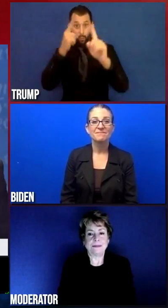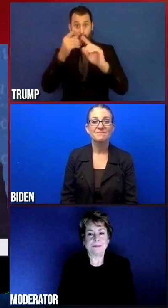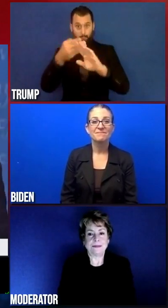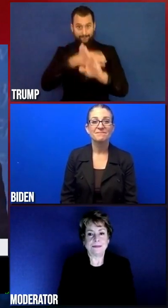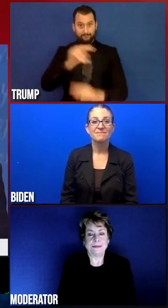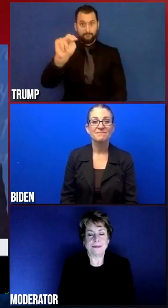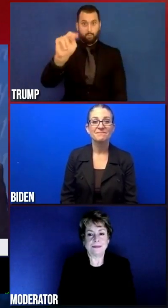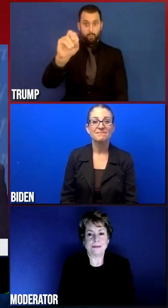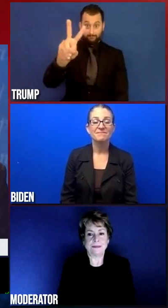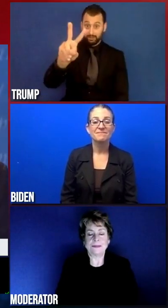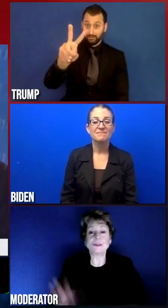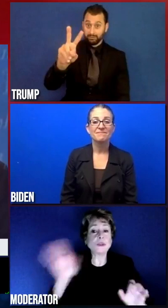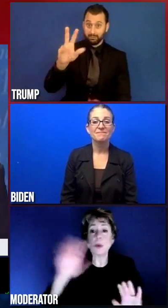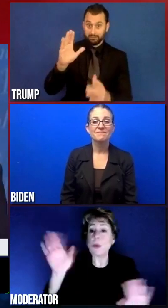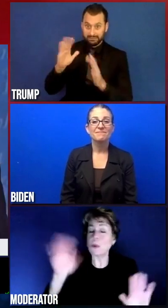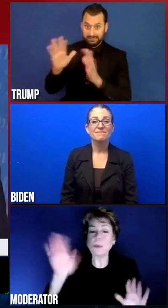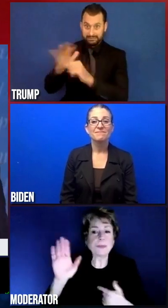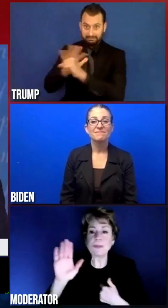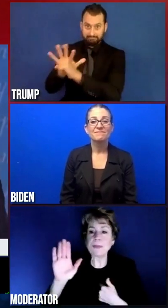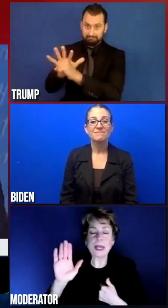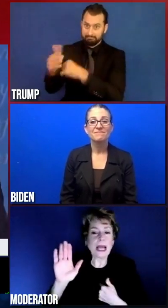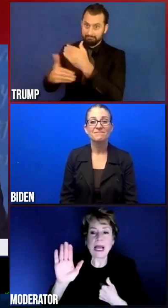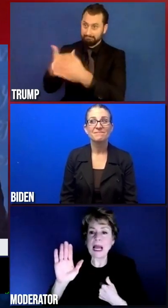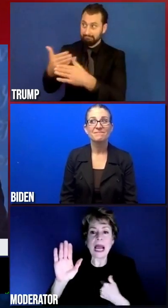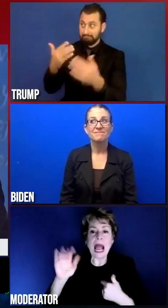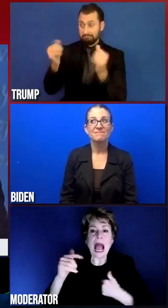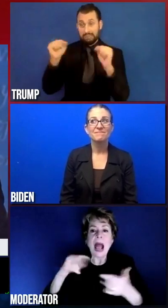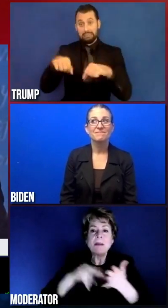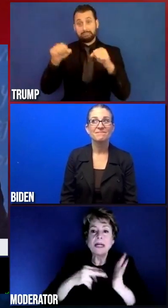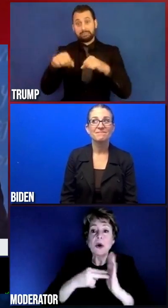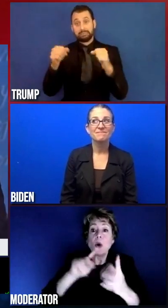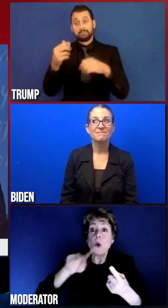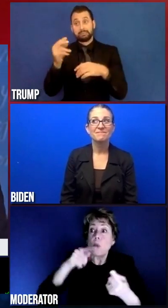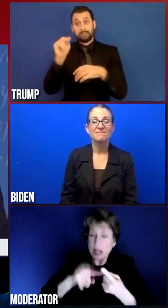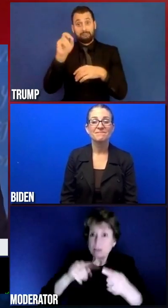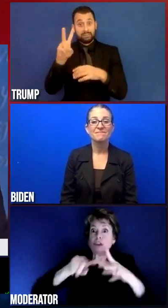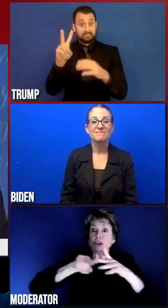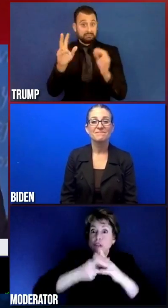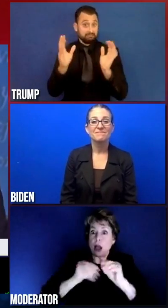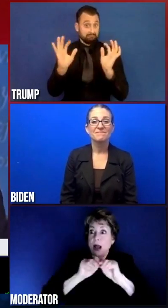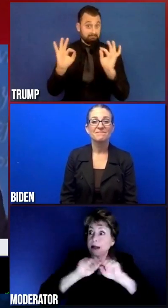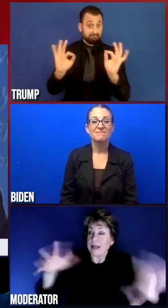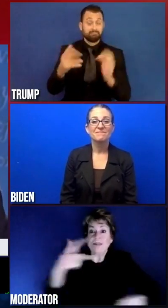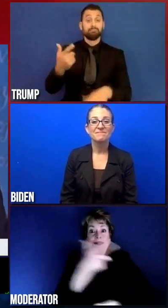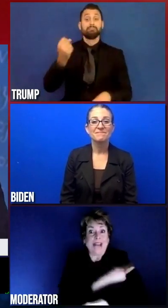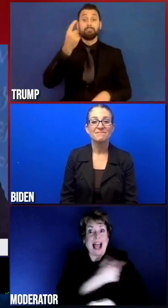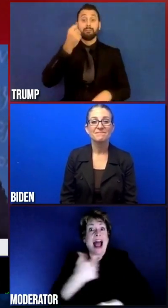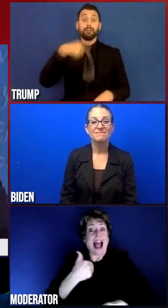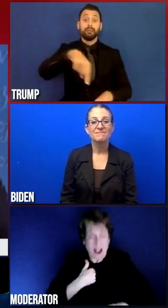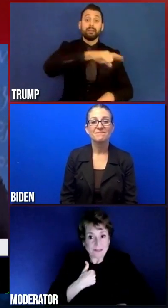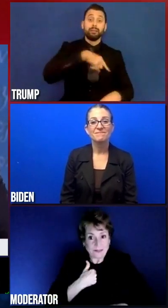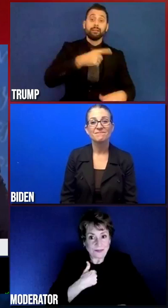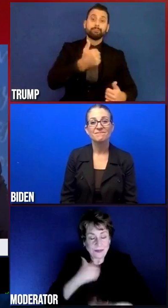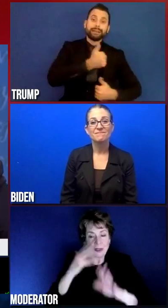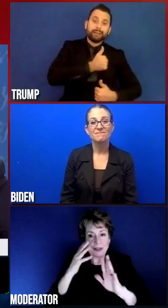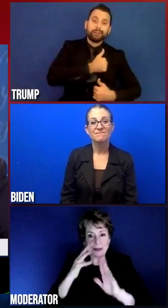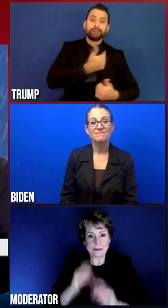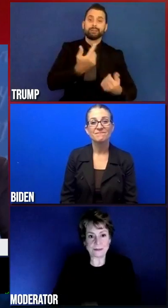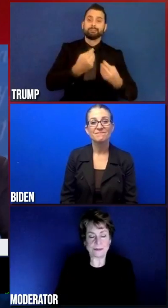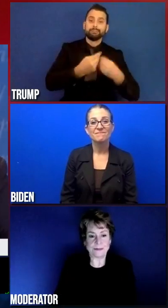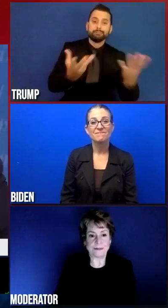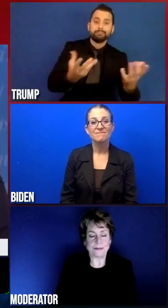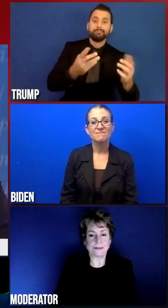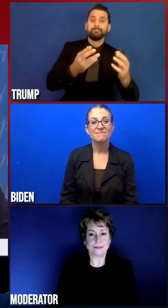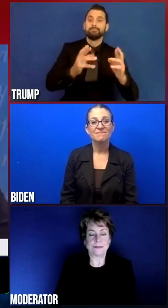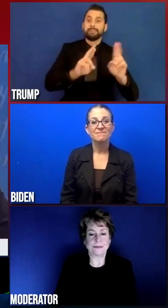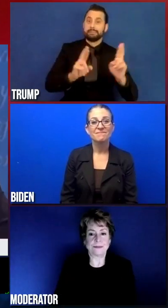generally available. Well, we're going to deliver it right away. We have the military all set up. Logistically, they're all set up. We have our military that delivers